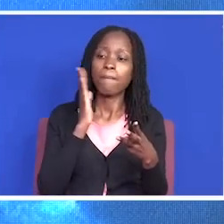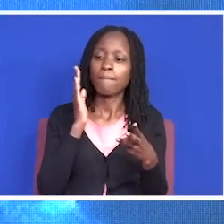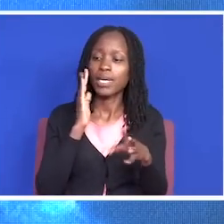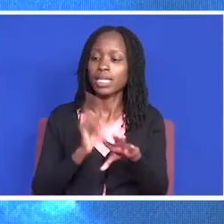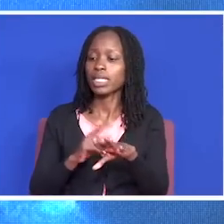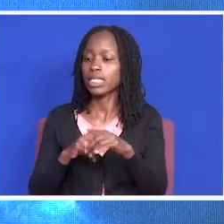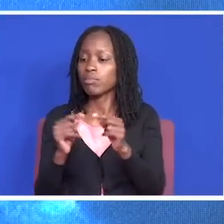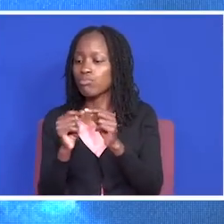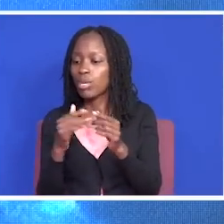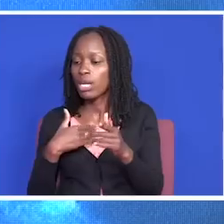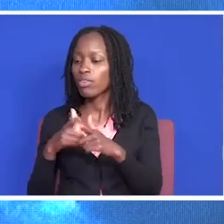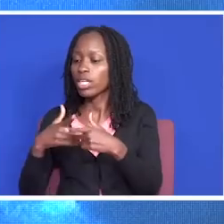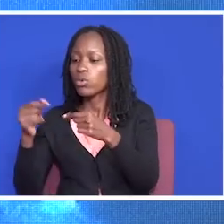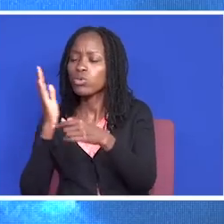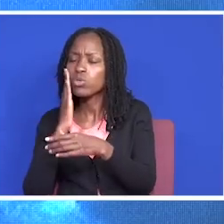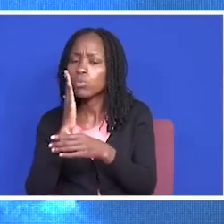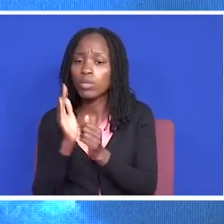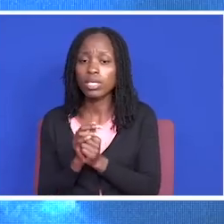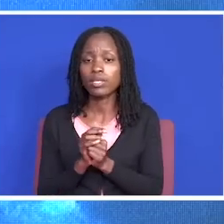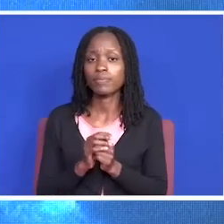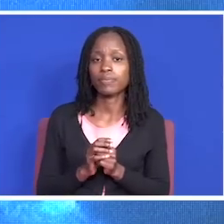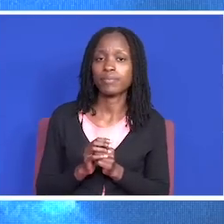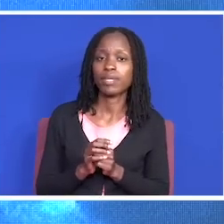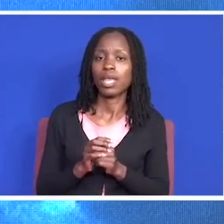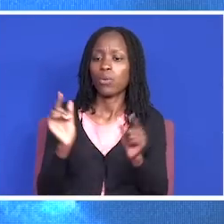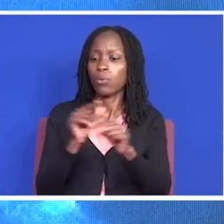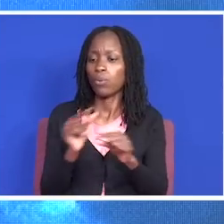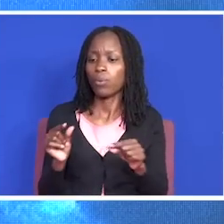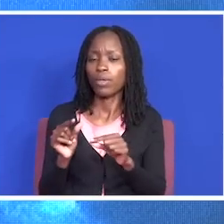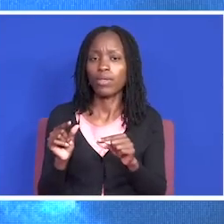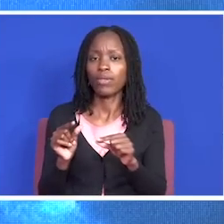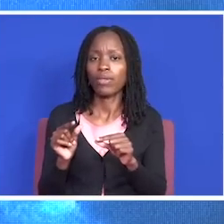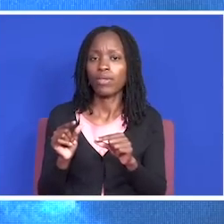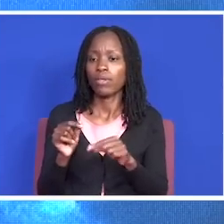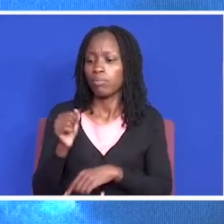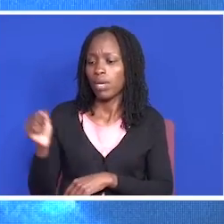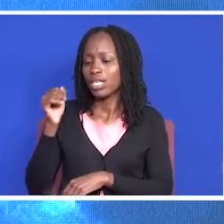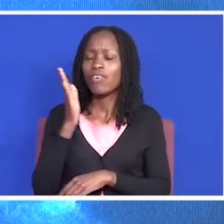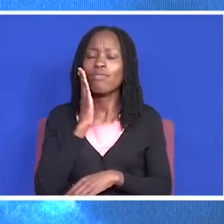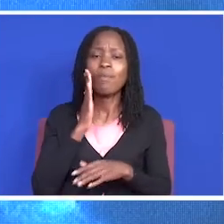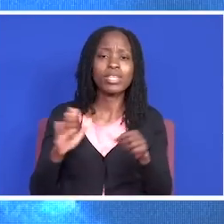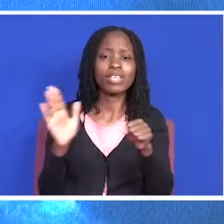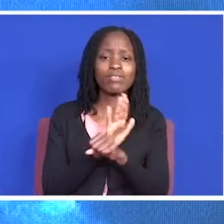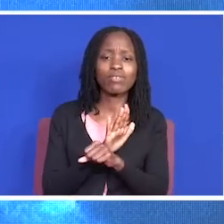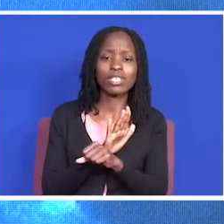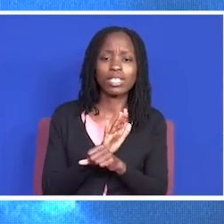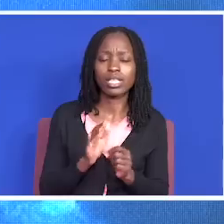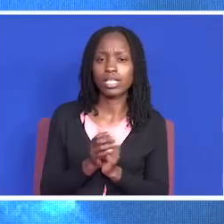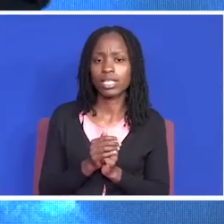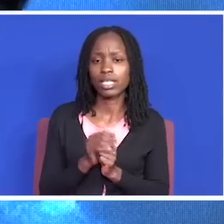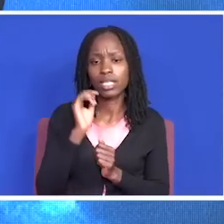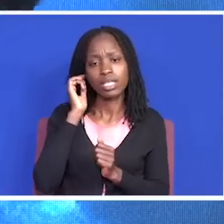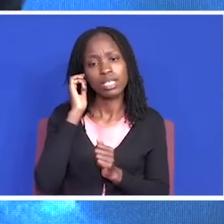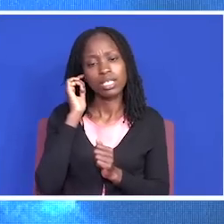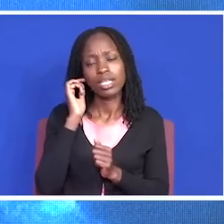to when in pain. Now, within no time, the blackboard was full. Says, but you know, we still have written nothing on the